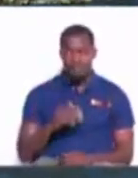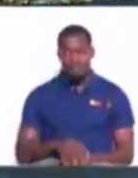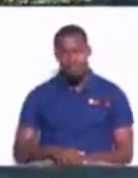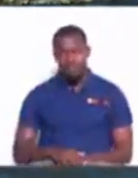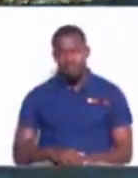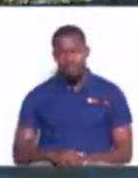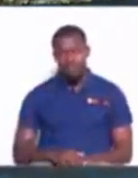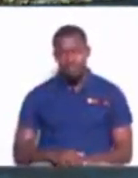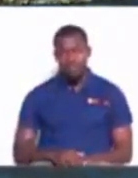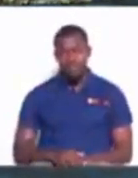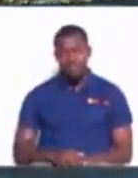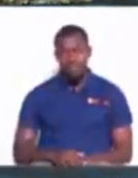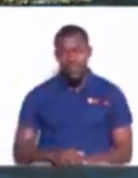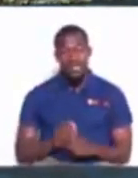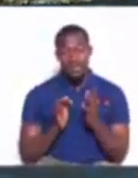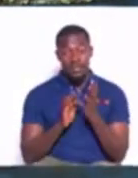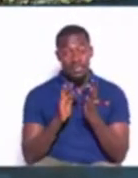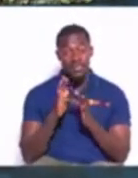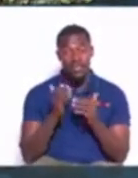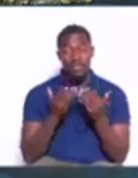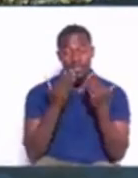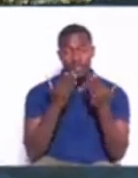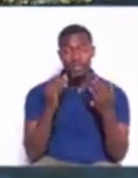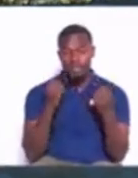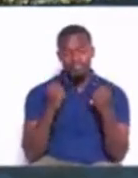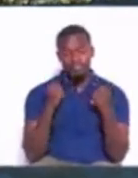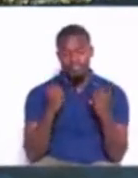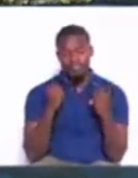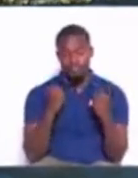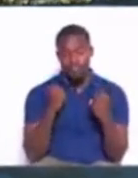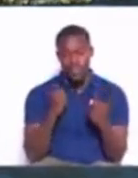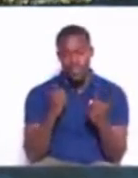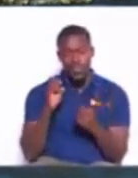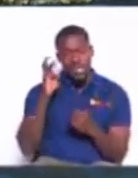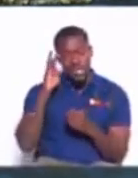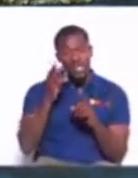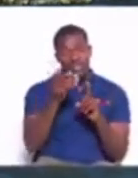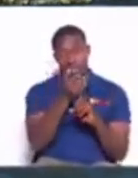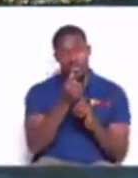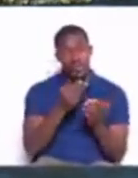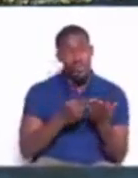need strength. You're going to need the power of the Holy Spirit.